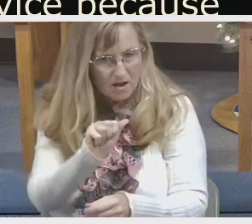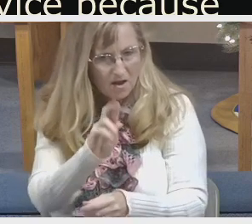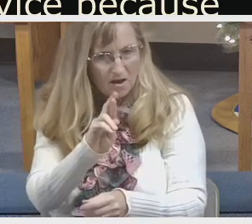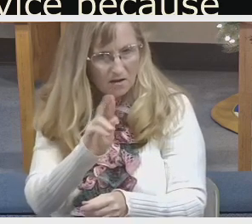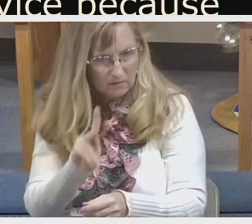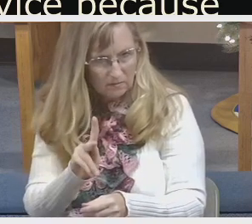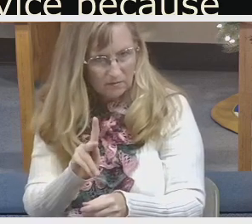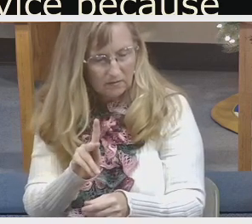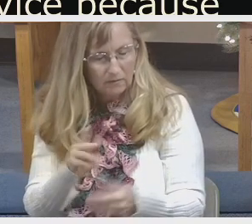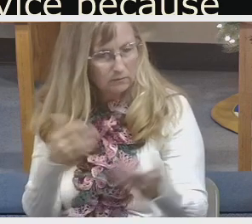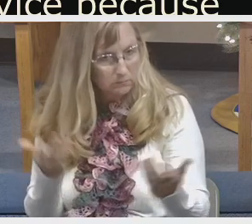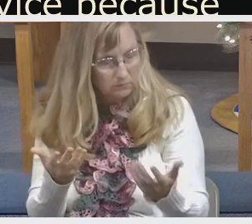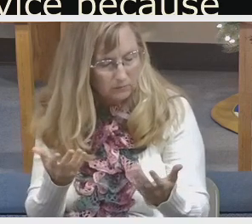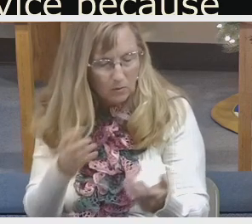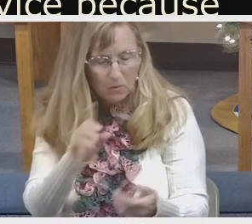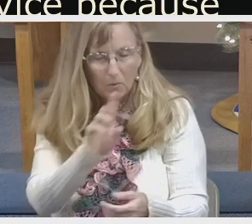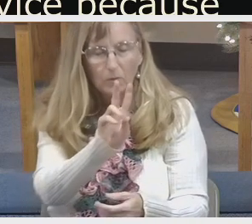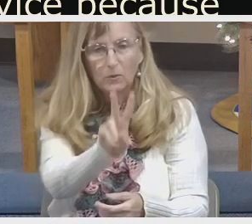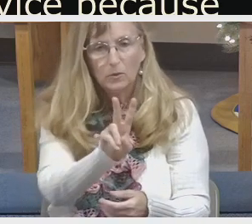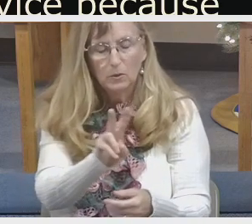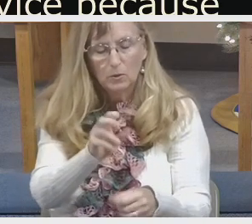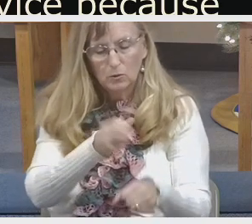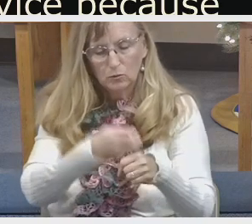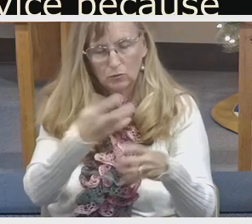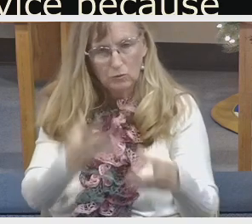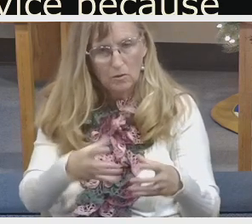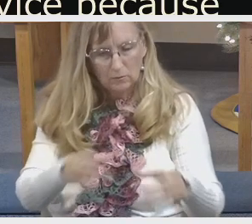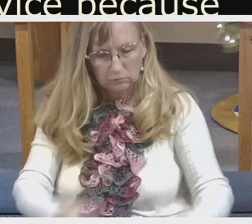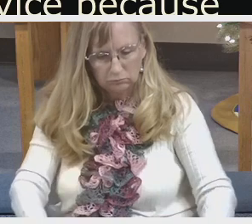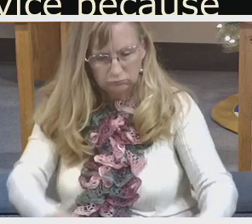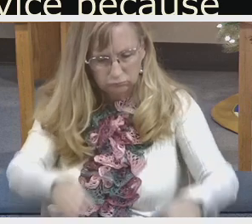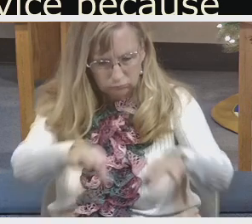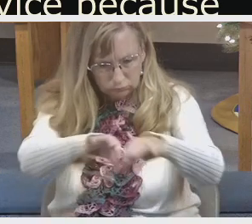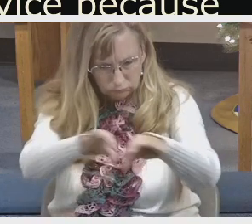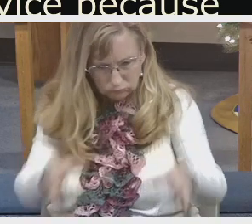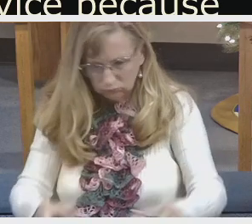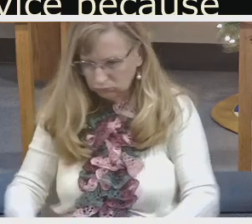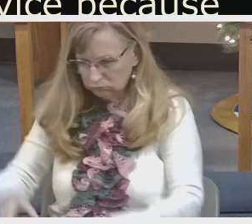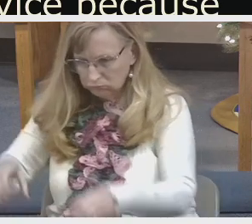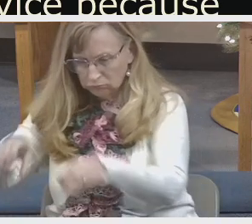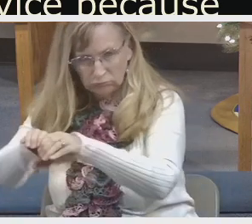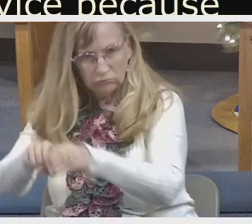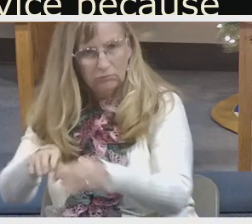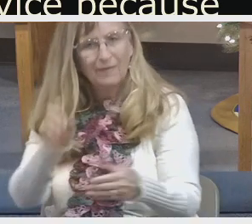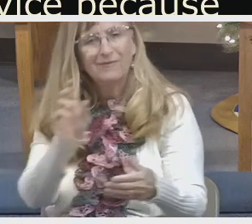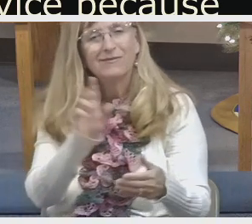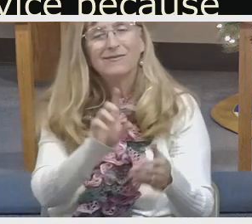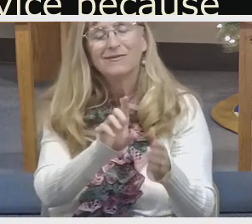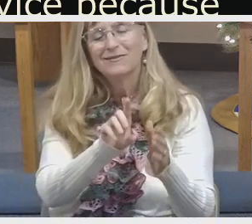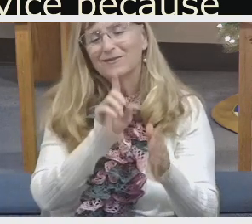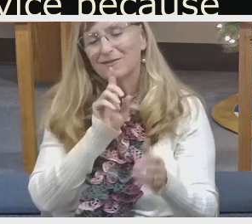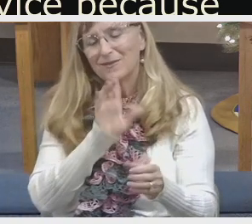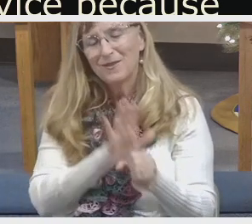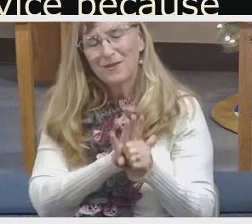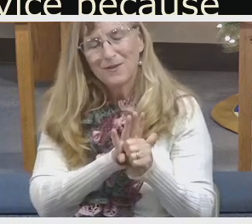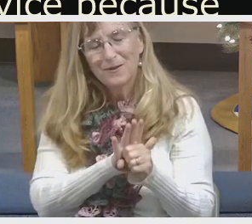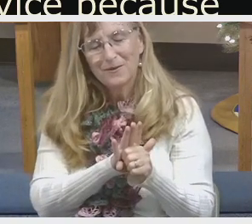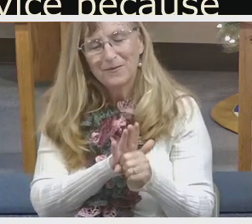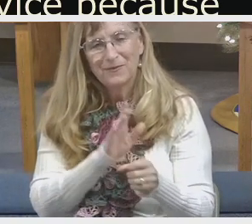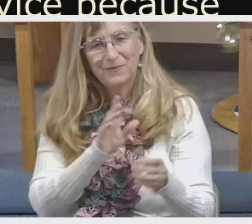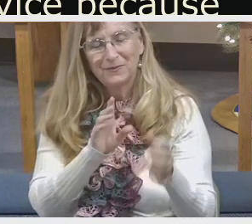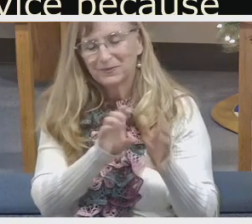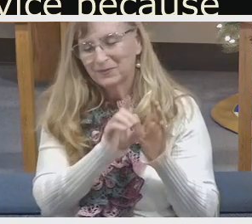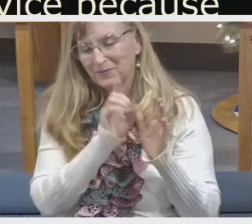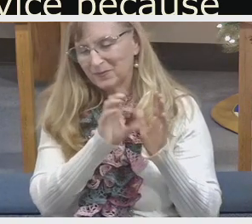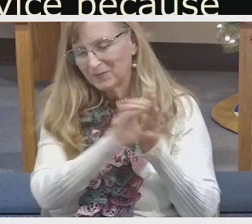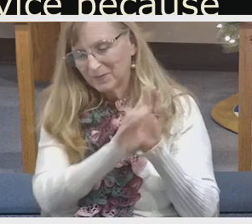stone tablets that Moses had placed in front at Mount Horeb, where the Lord made a covenant with the Israelites